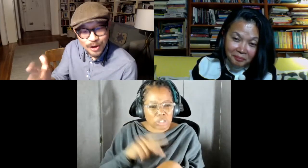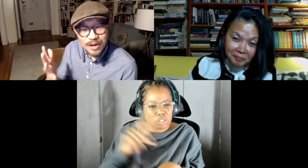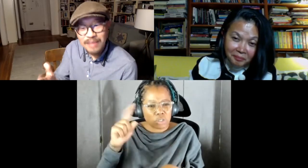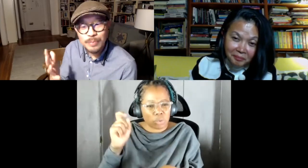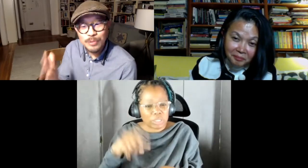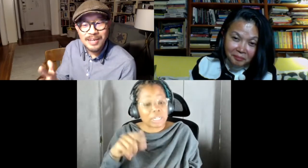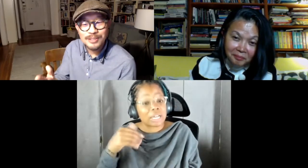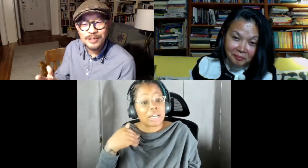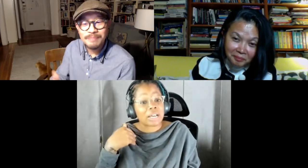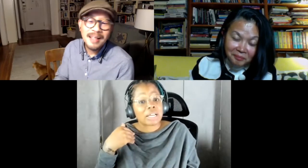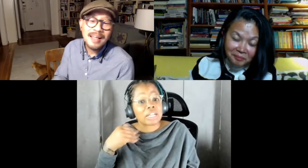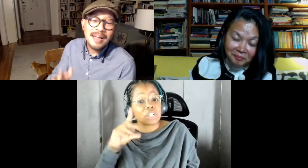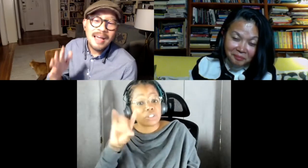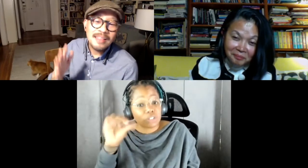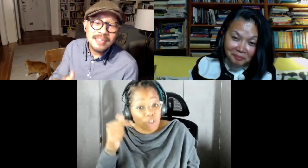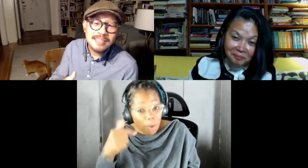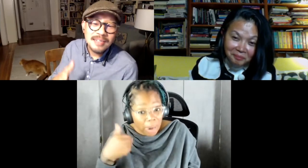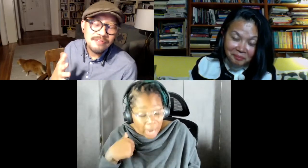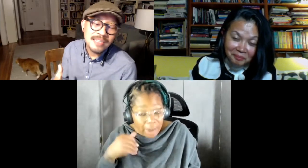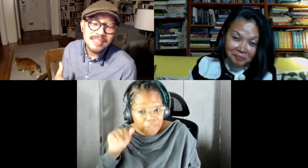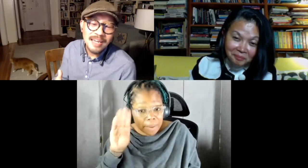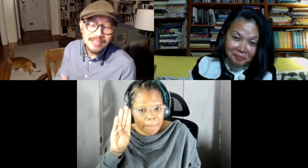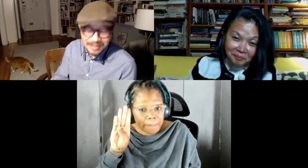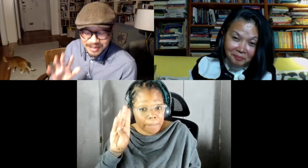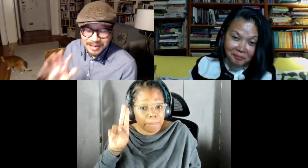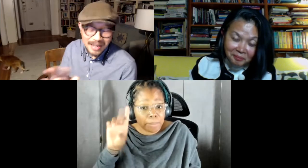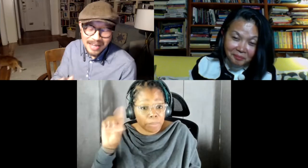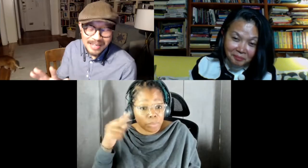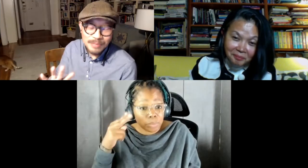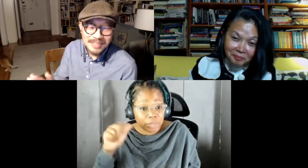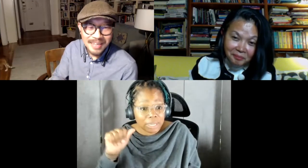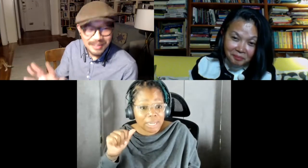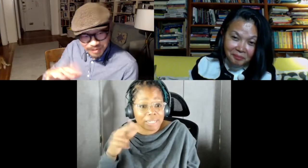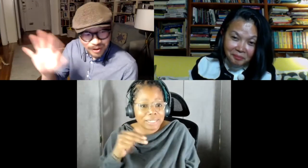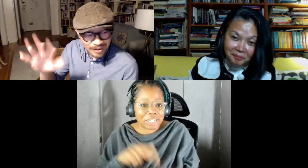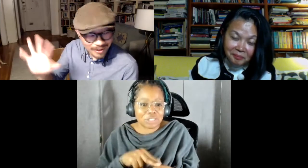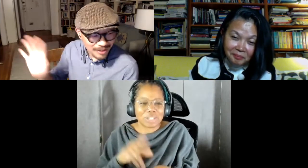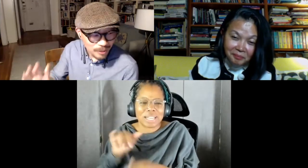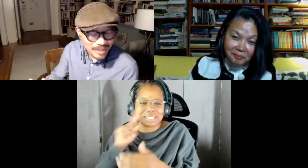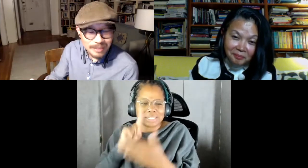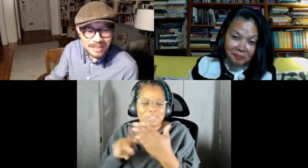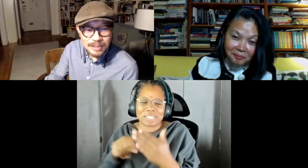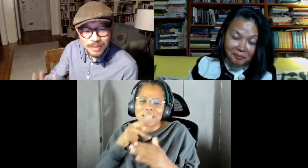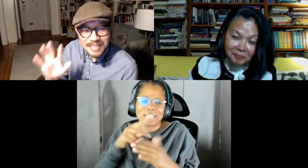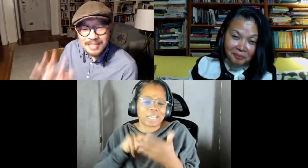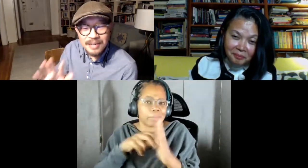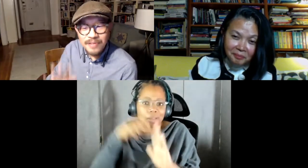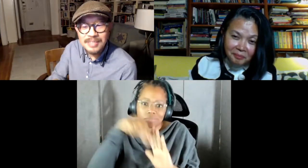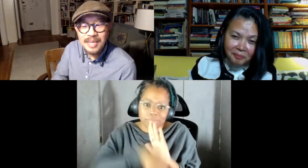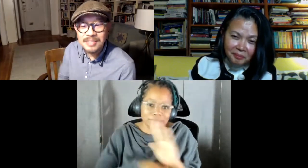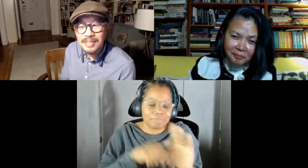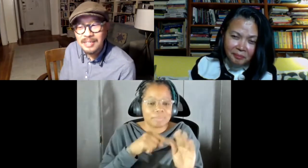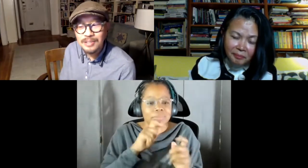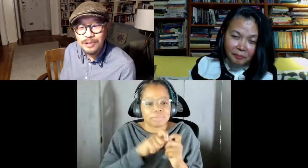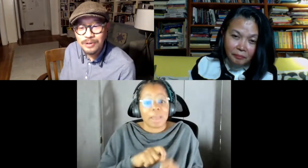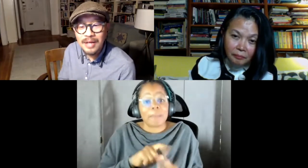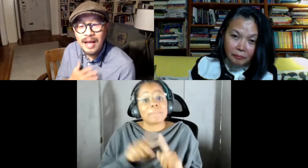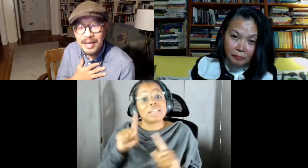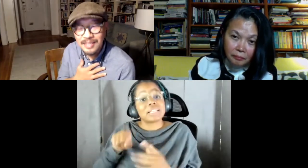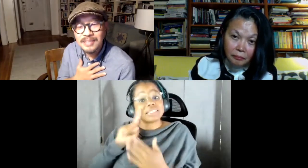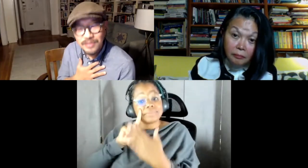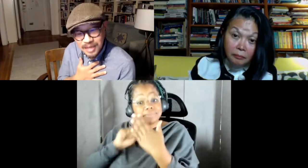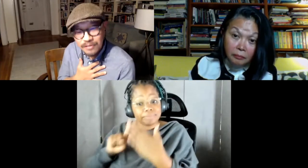does a dog have Buddha nature? And this is an investigation. I didn't mean to get all into the weeds about this, but this is an investigation